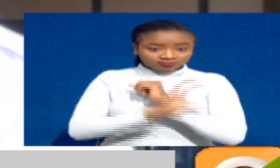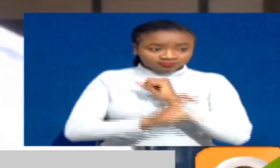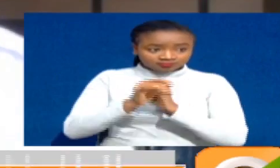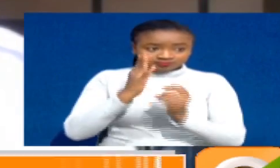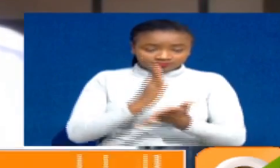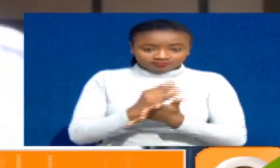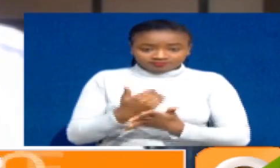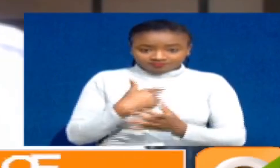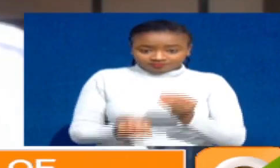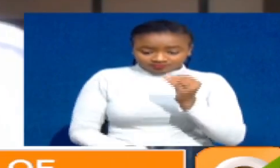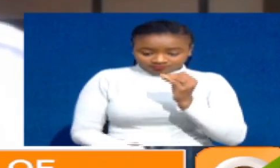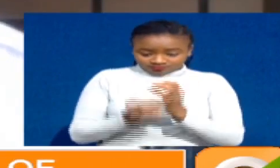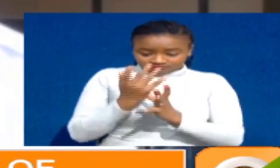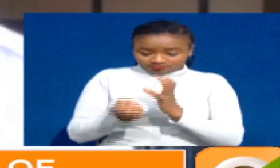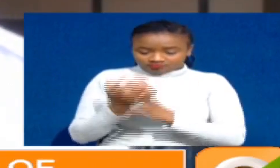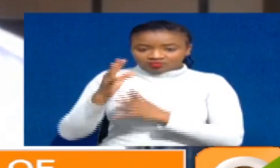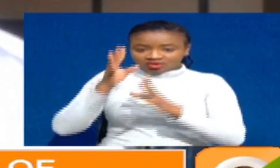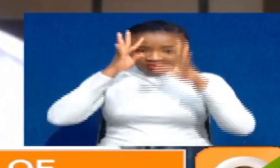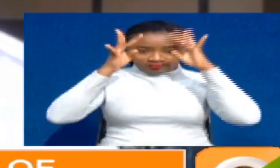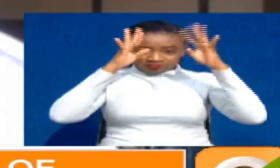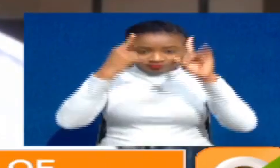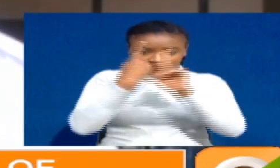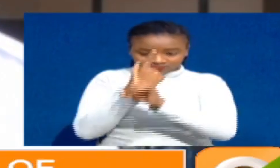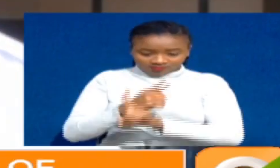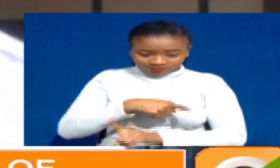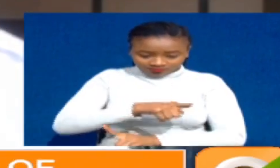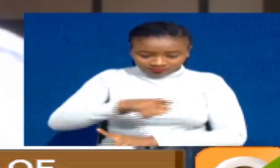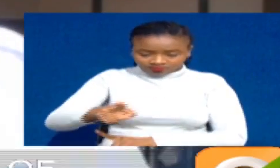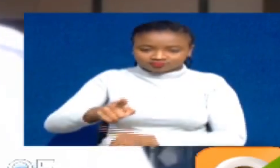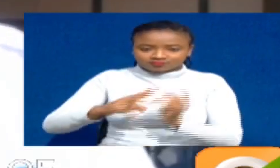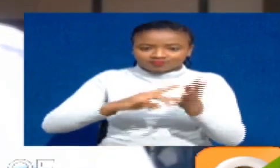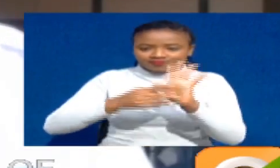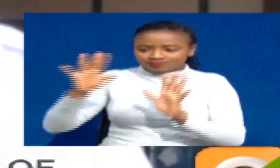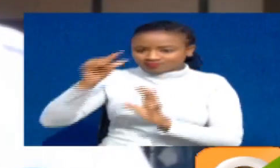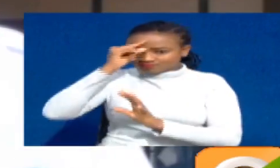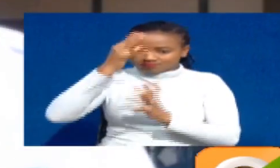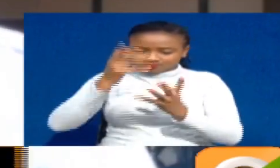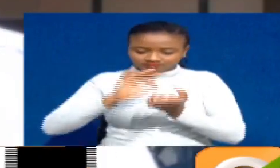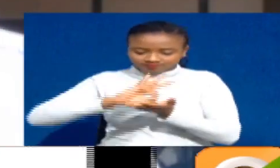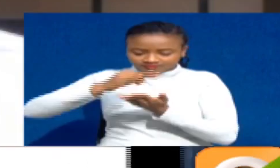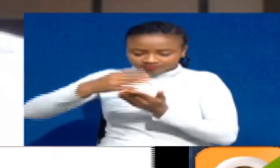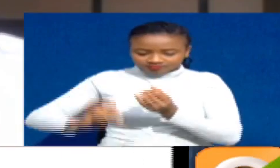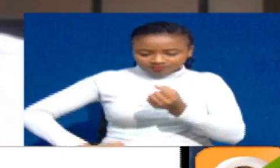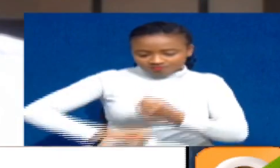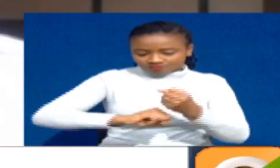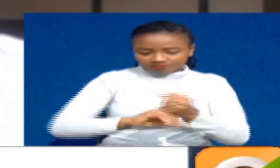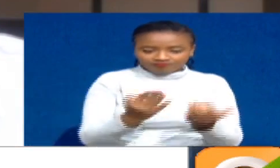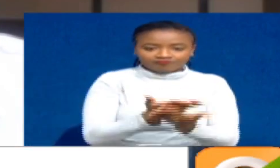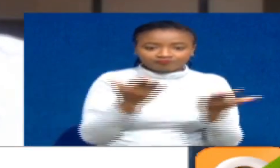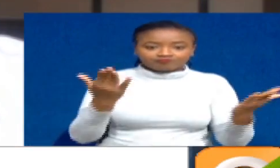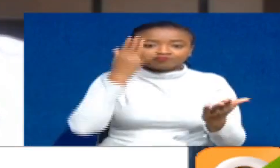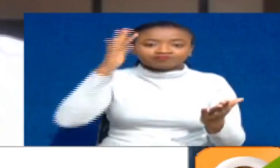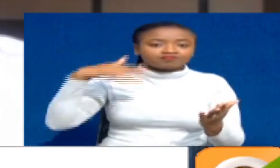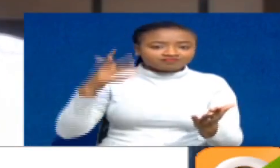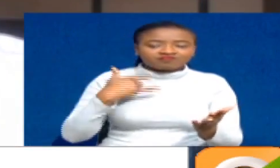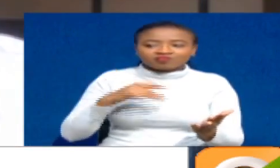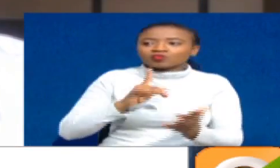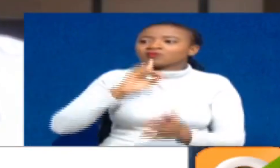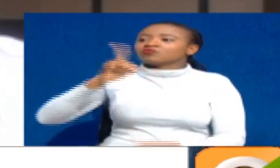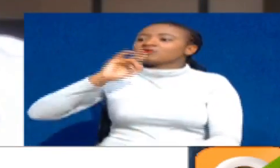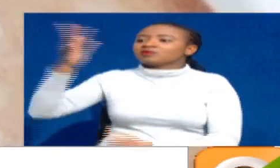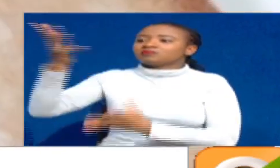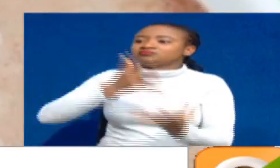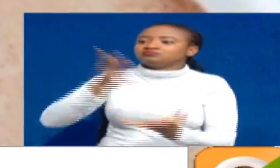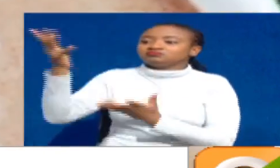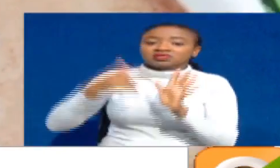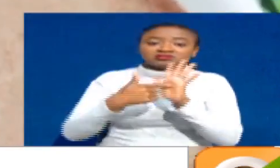innovations, you really need to support the people who are doing that, or else we'll still be going up there, as you are seeing